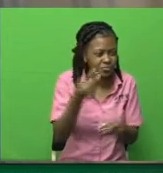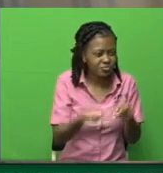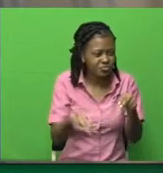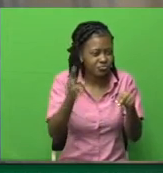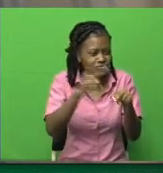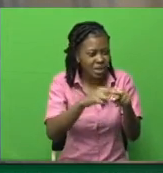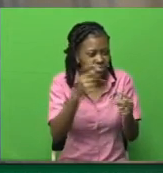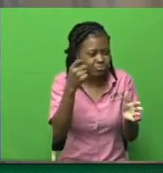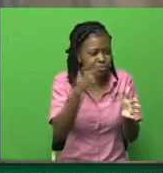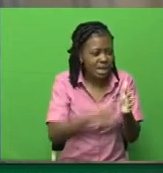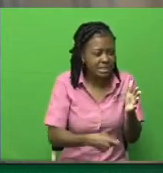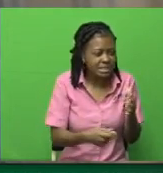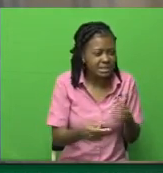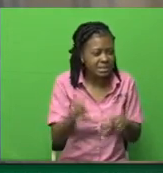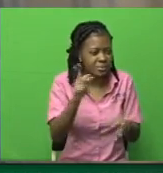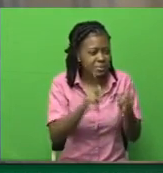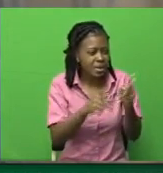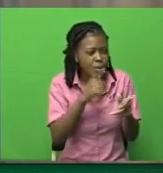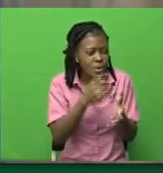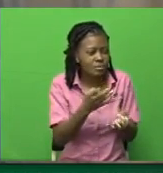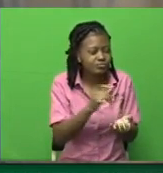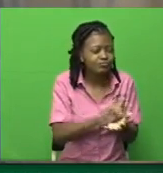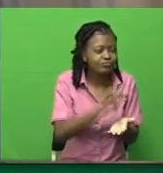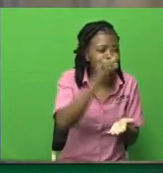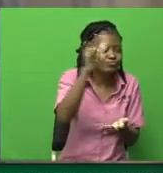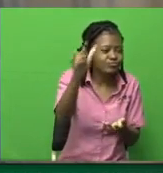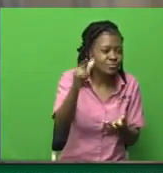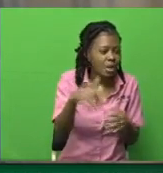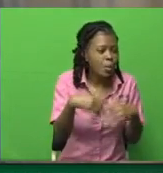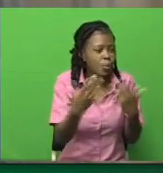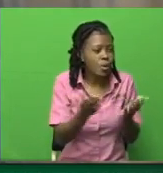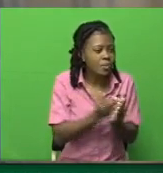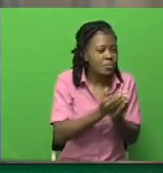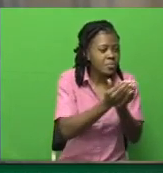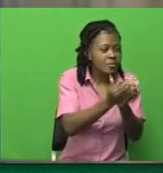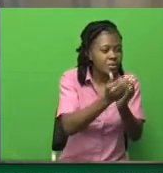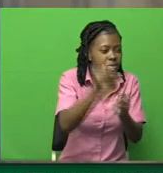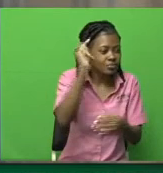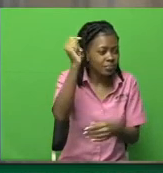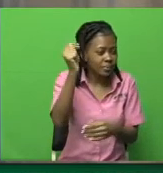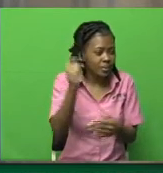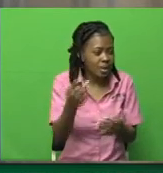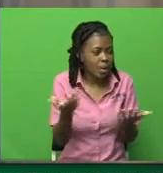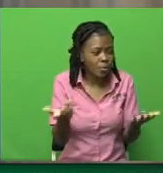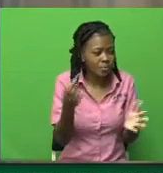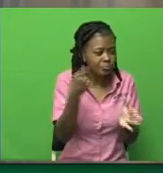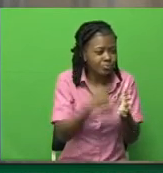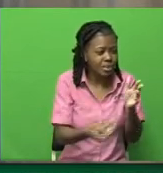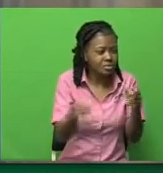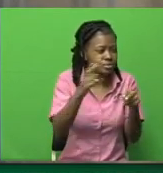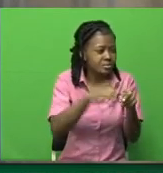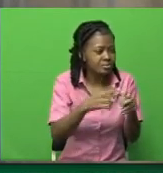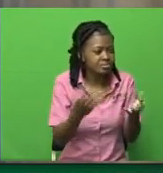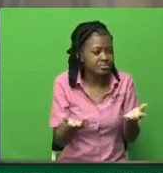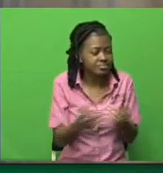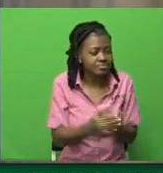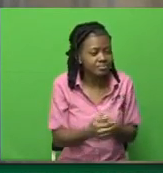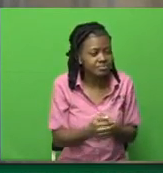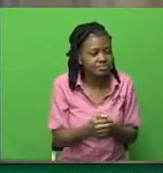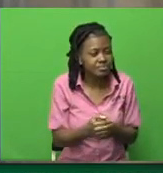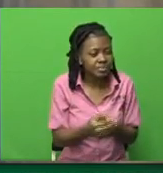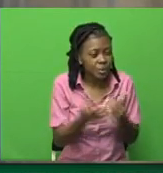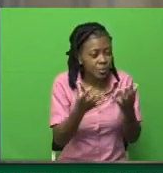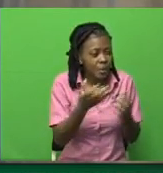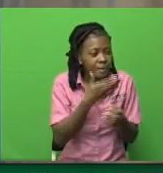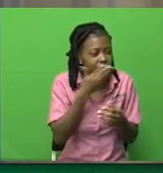those who wish to travel to Tobago will have access to the opportunity the solution this government presented as I said